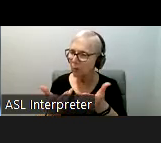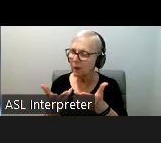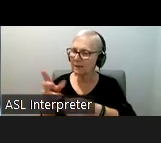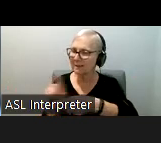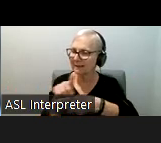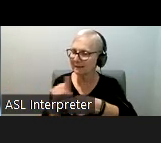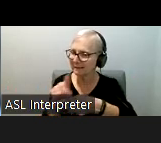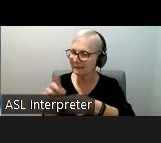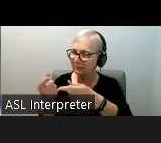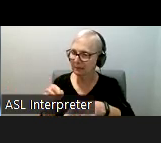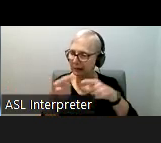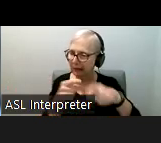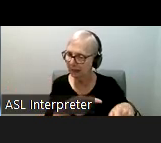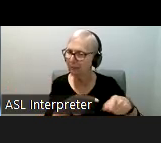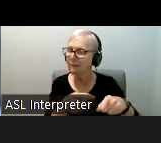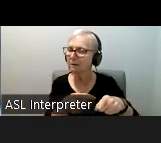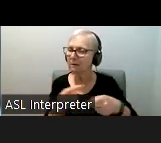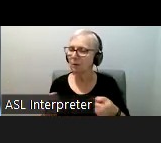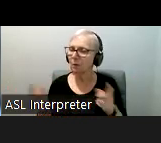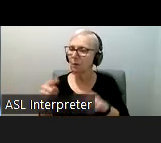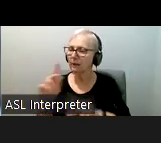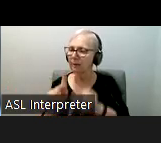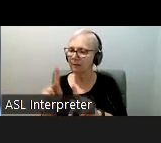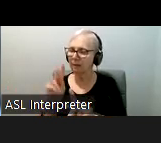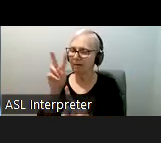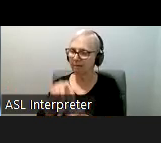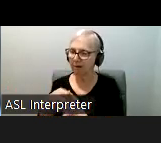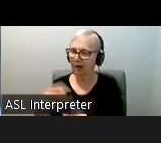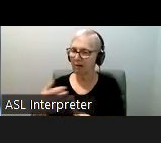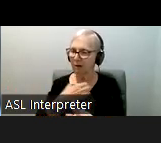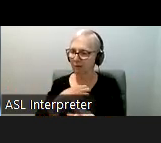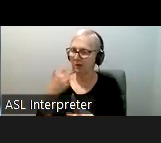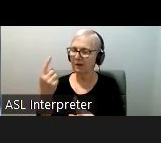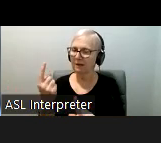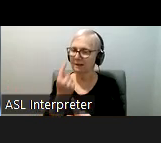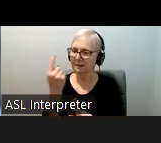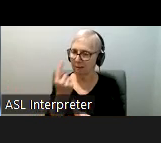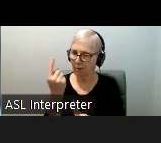discipline that happens when people file a grievance against someone?